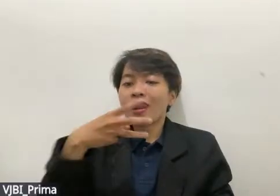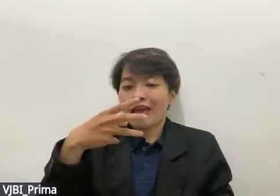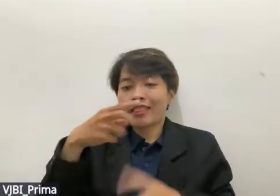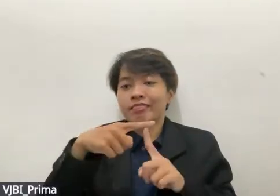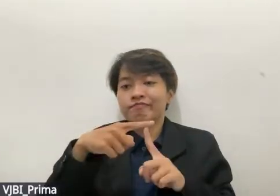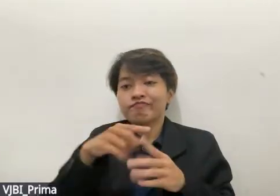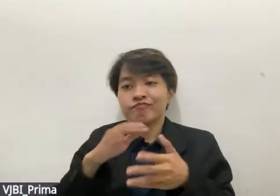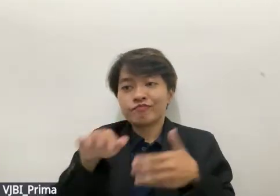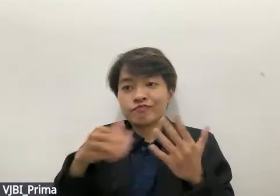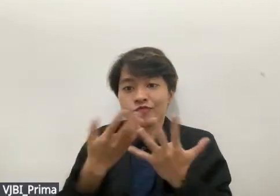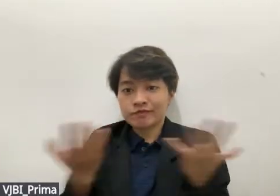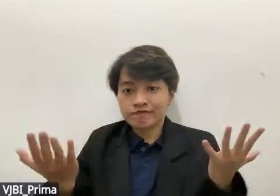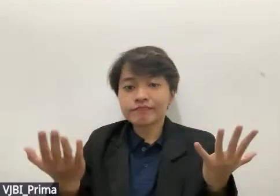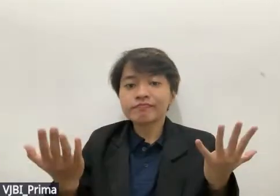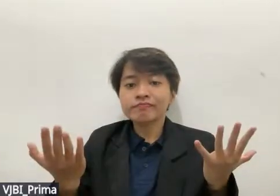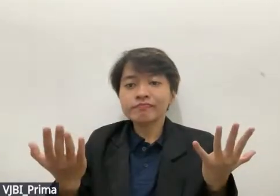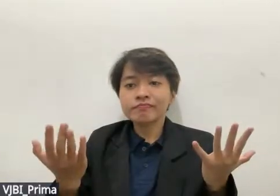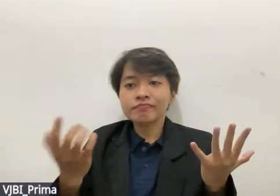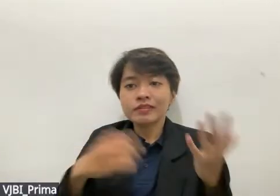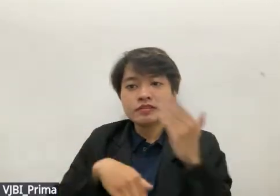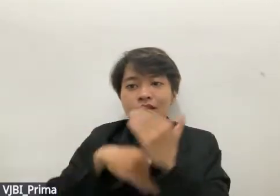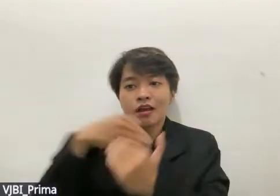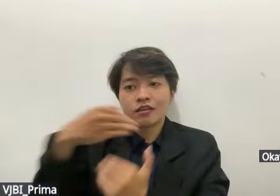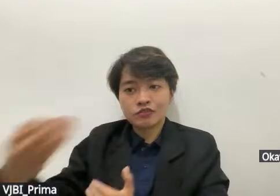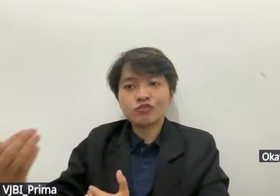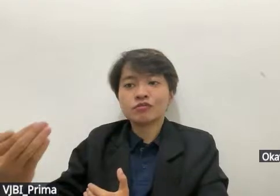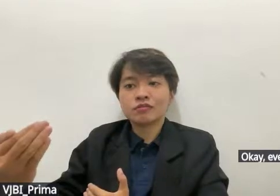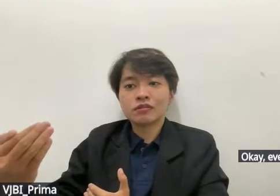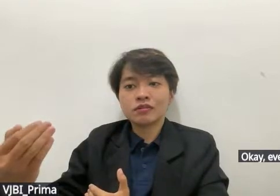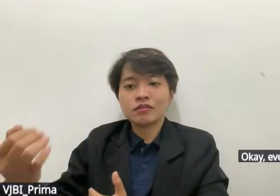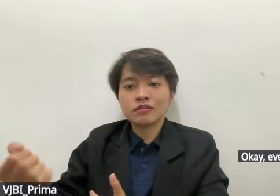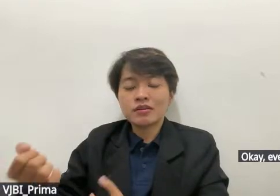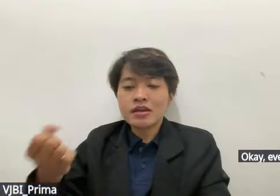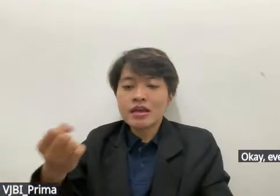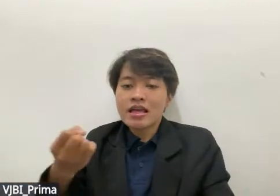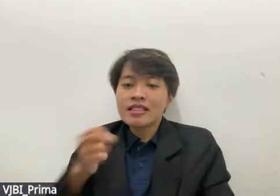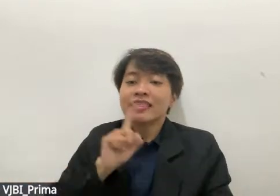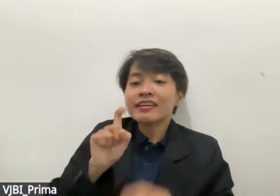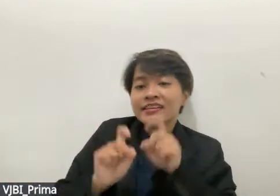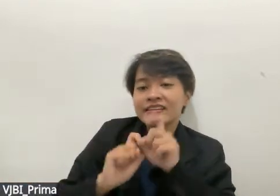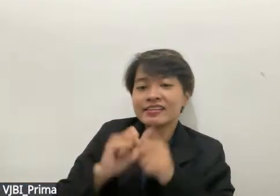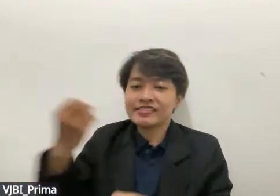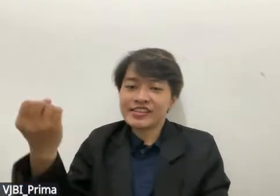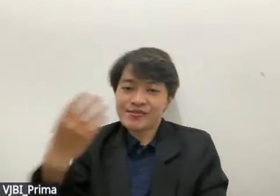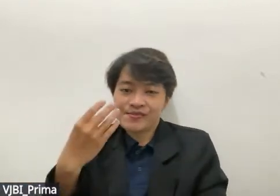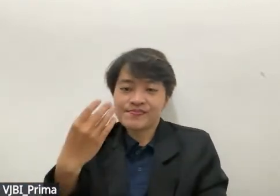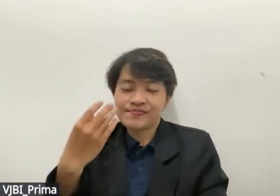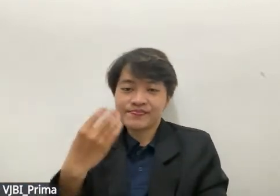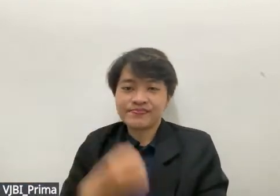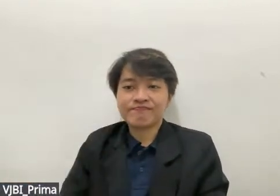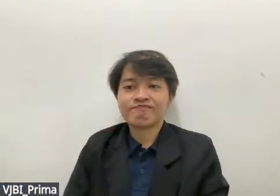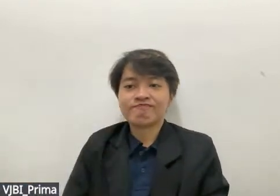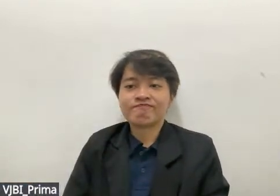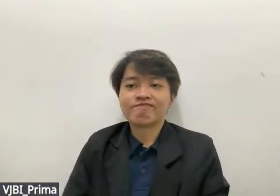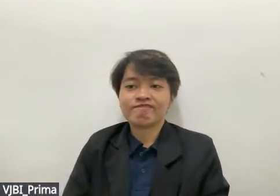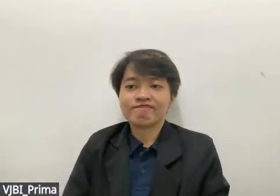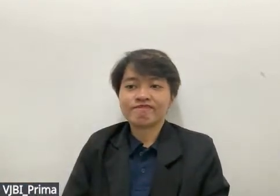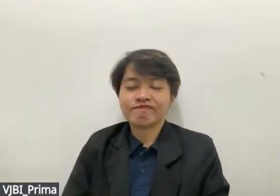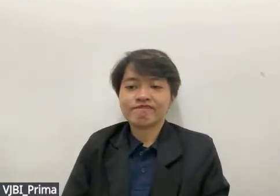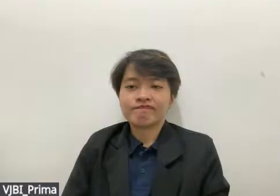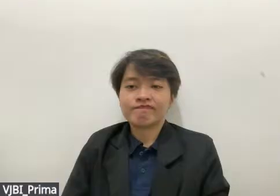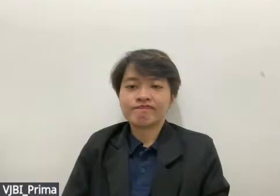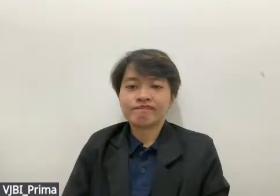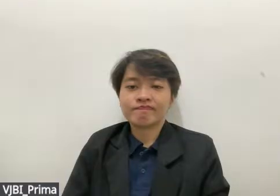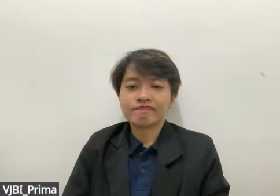now move into our Q&A session. We will open for the verbal question first,